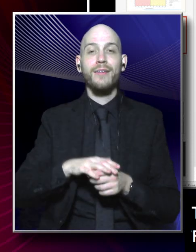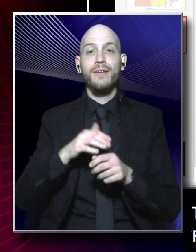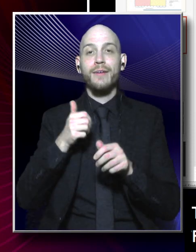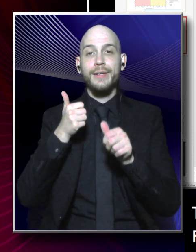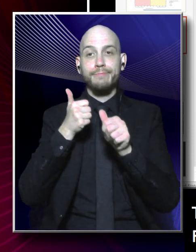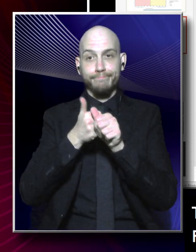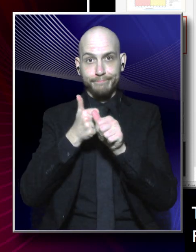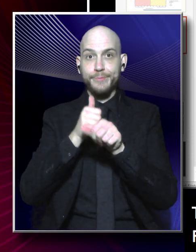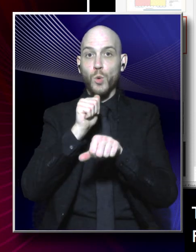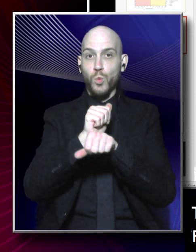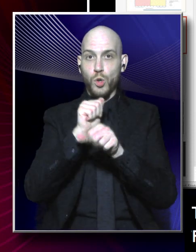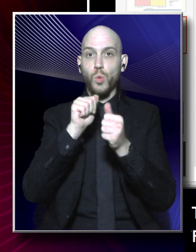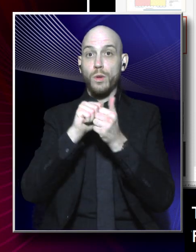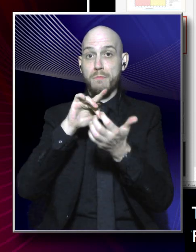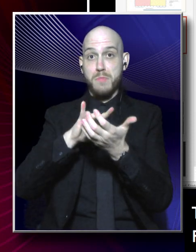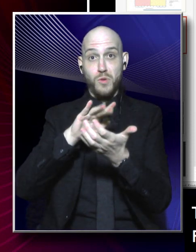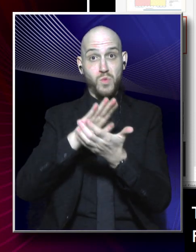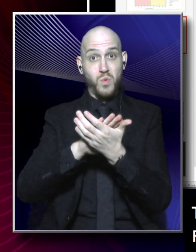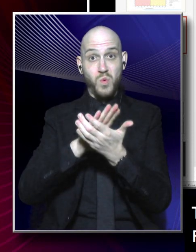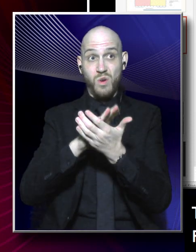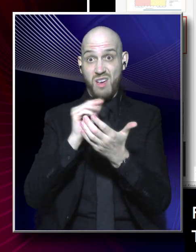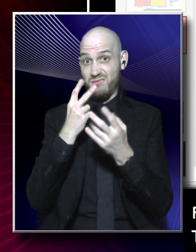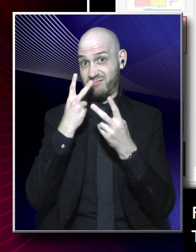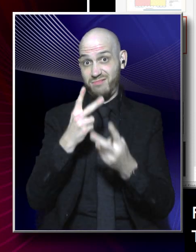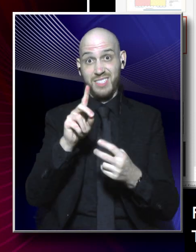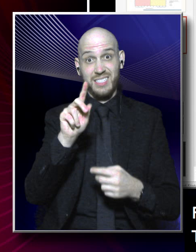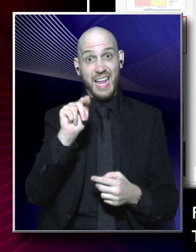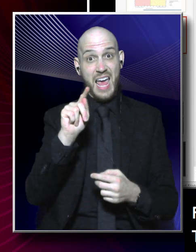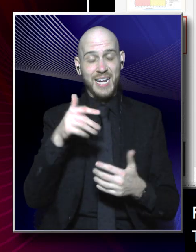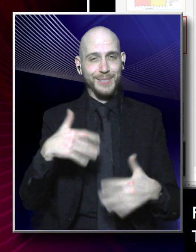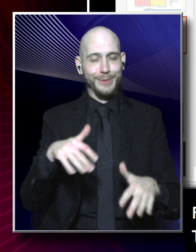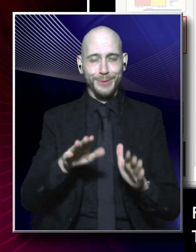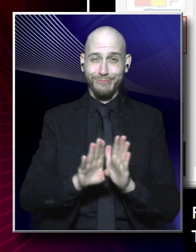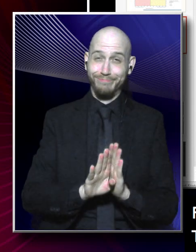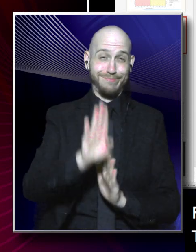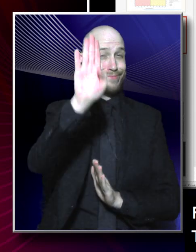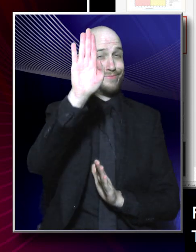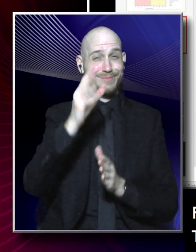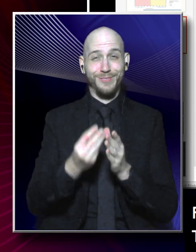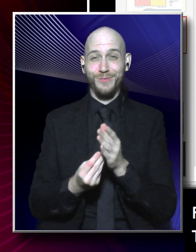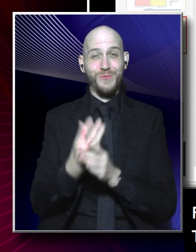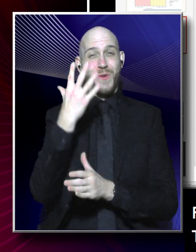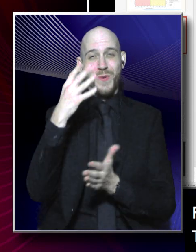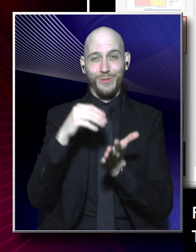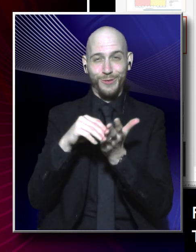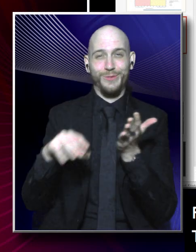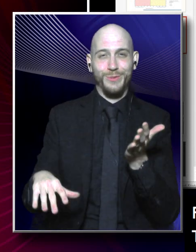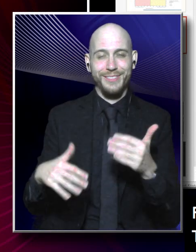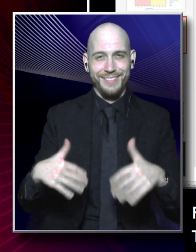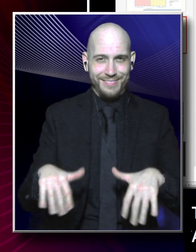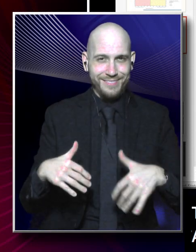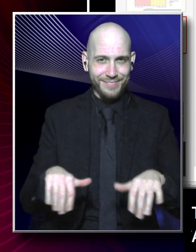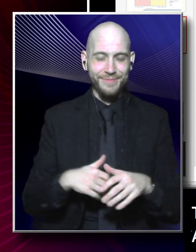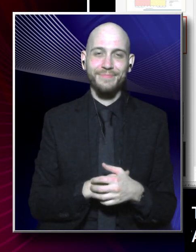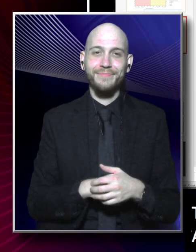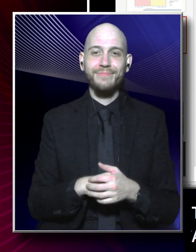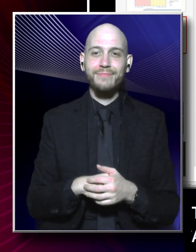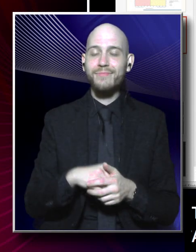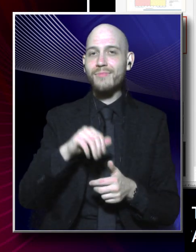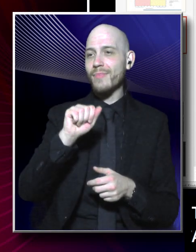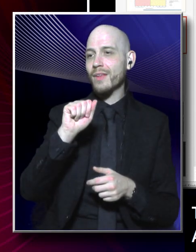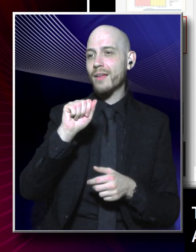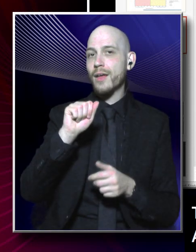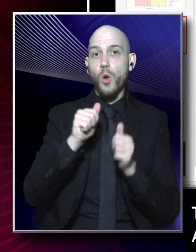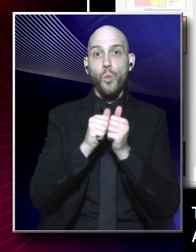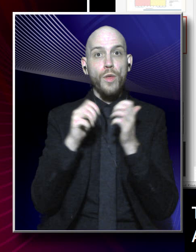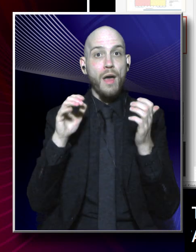and based on some of this data, she's doing a fantastic job of showing growth with them. Without use of data like this, we can't, AZ Merit's not going to give us